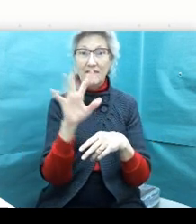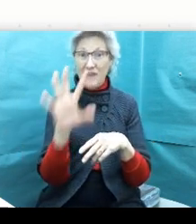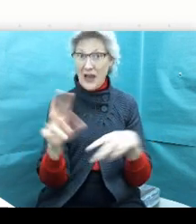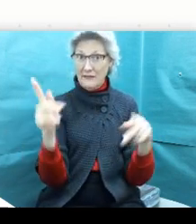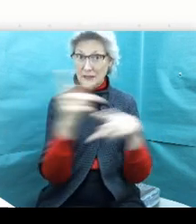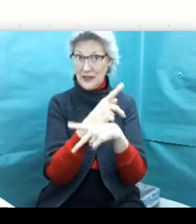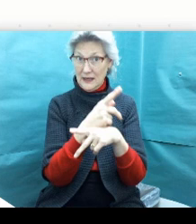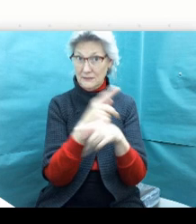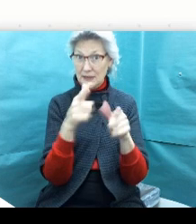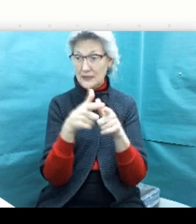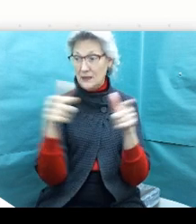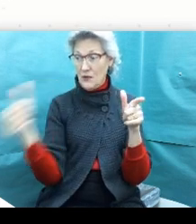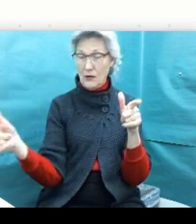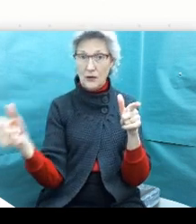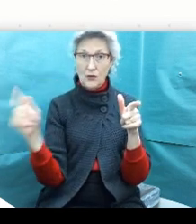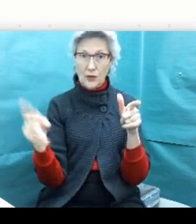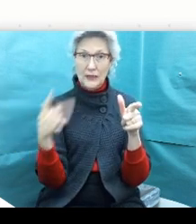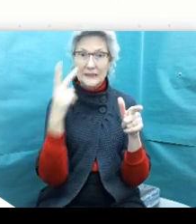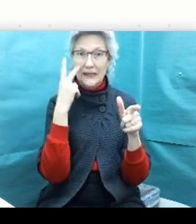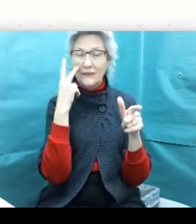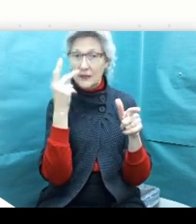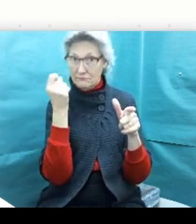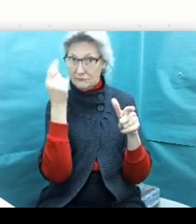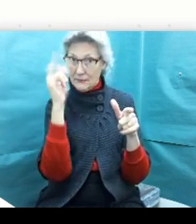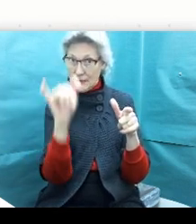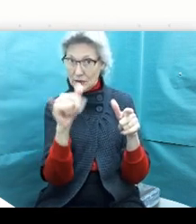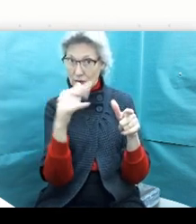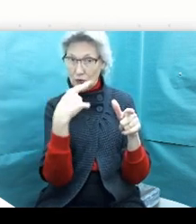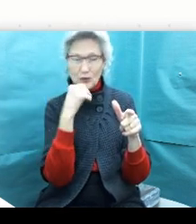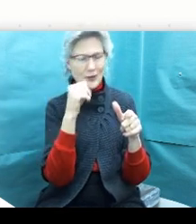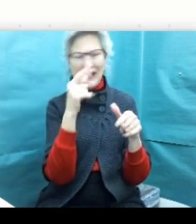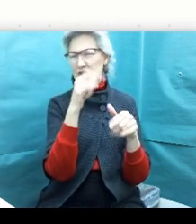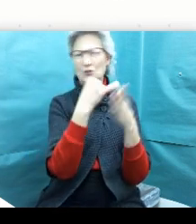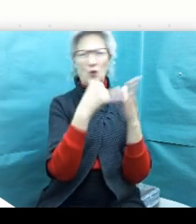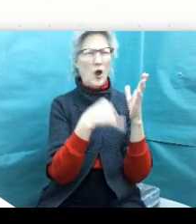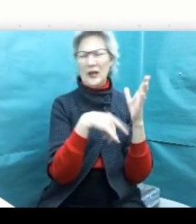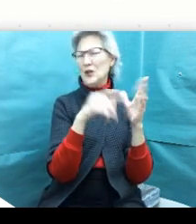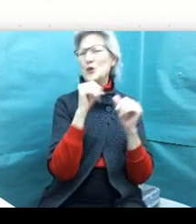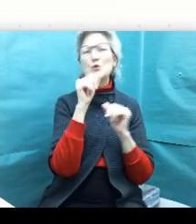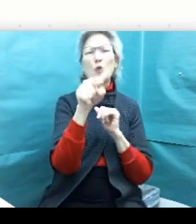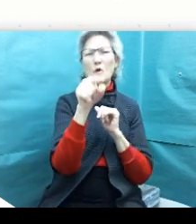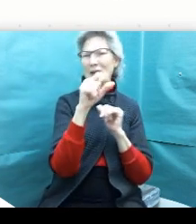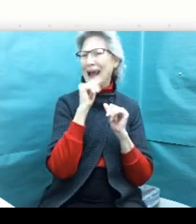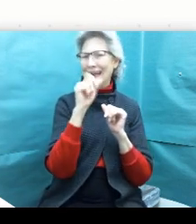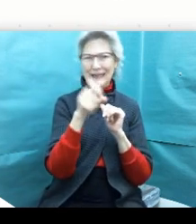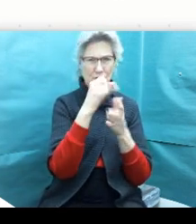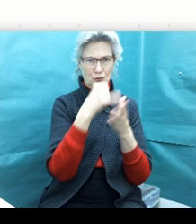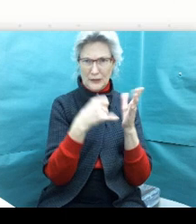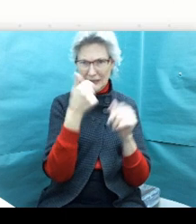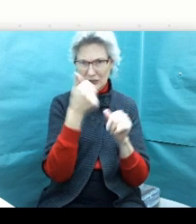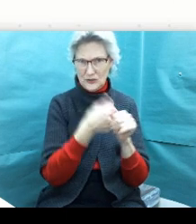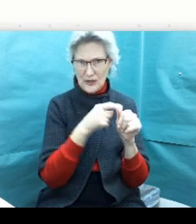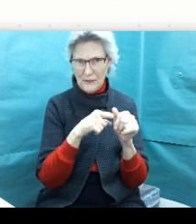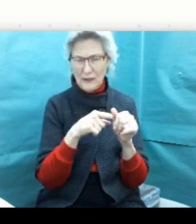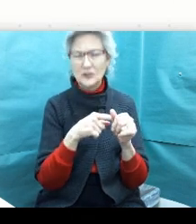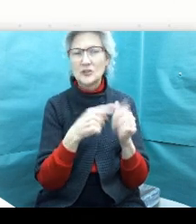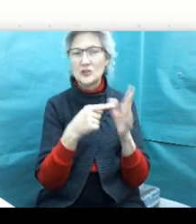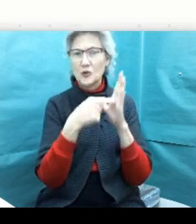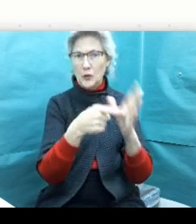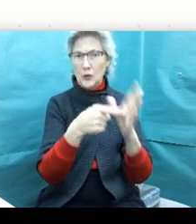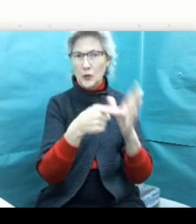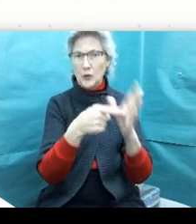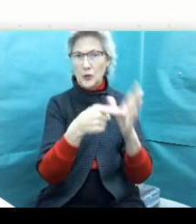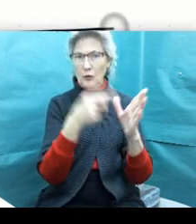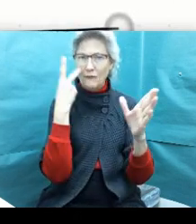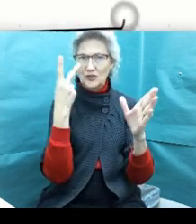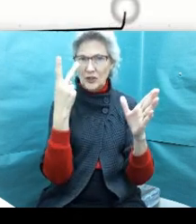as long. See if this makes sense. So you don't have to draw the model each time. I'm just doing it as a visual. 3, 4, 5. Okay.